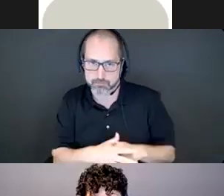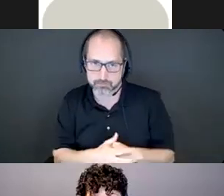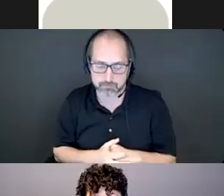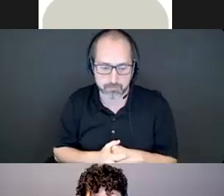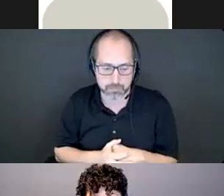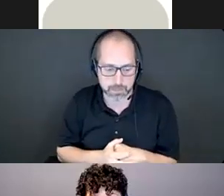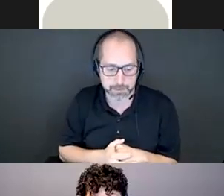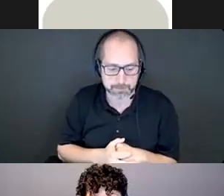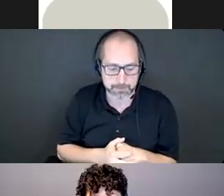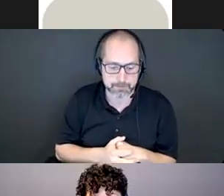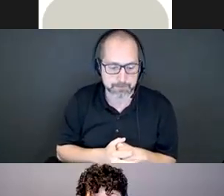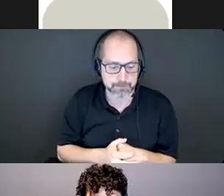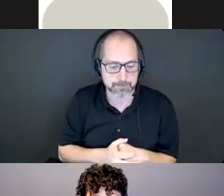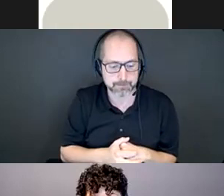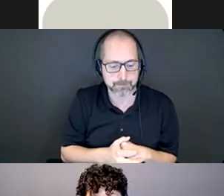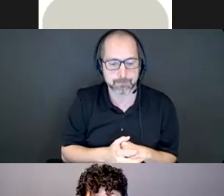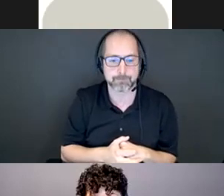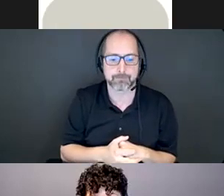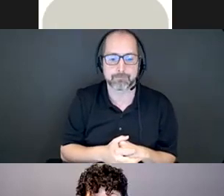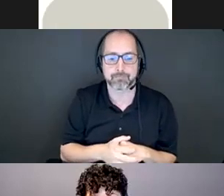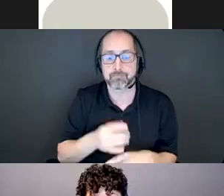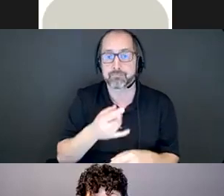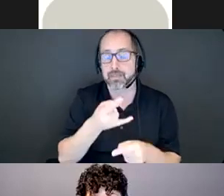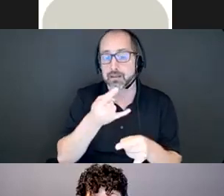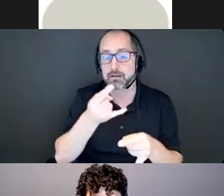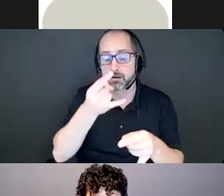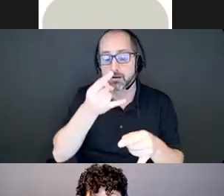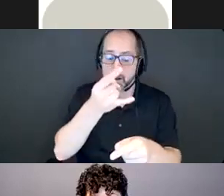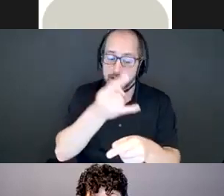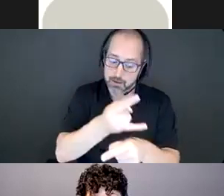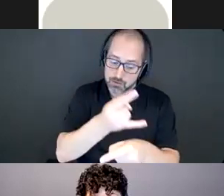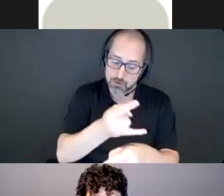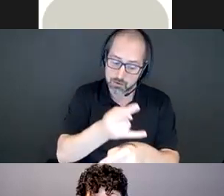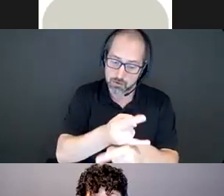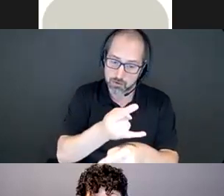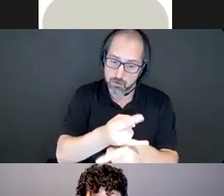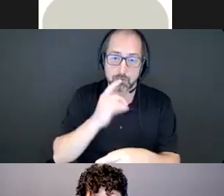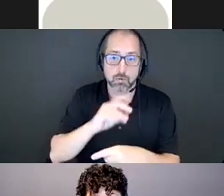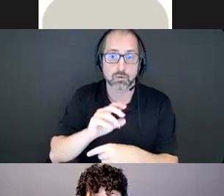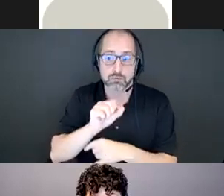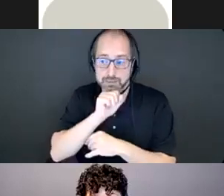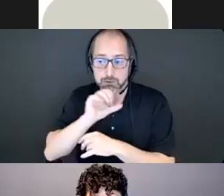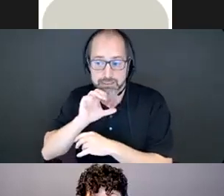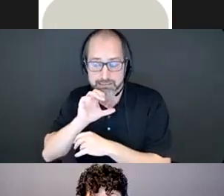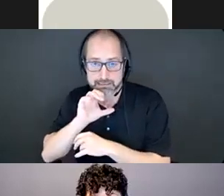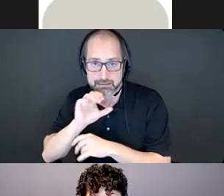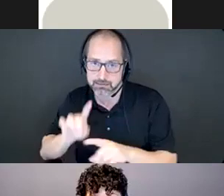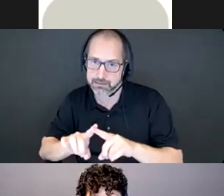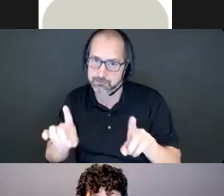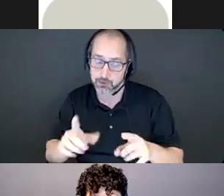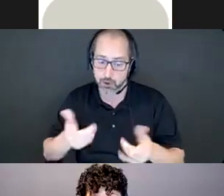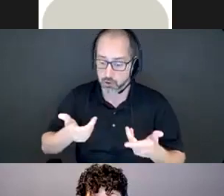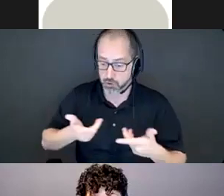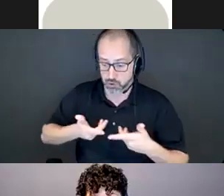So alcohol is different in the geriatric population than it is in youth. It's not broken down. It